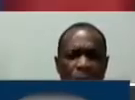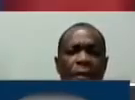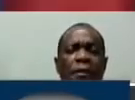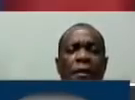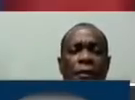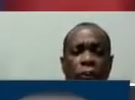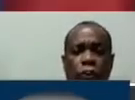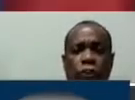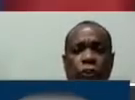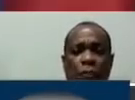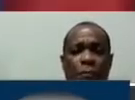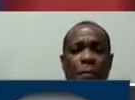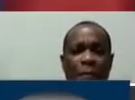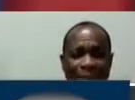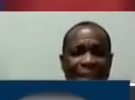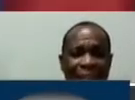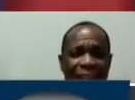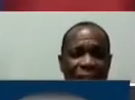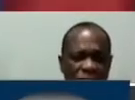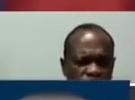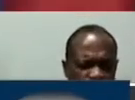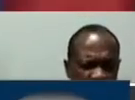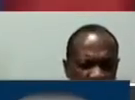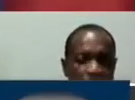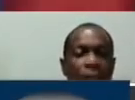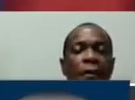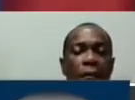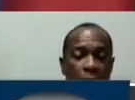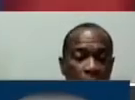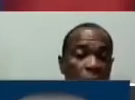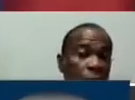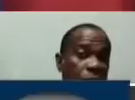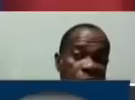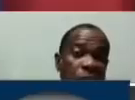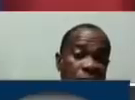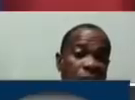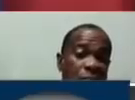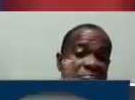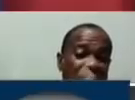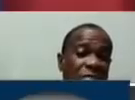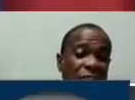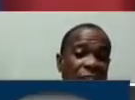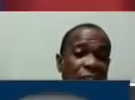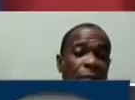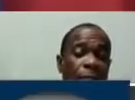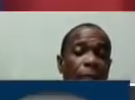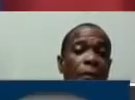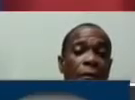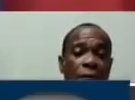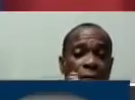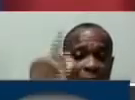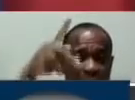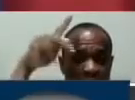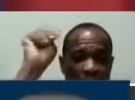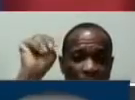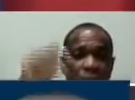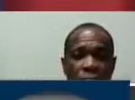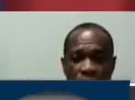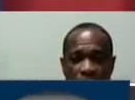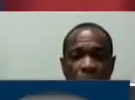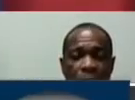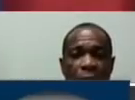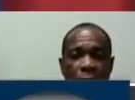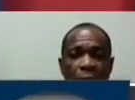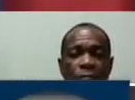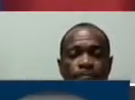Veterinary Public Health. It's a necessary step, as the Prime Minister has said, and a step that we have been putting off from the Ministry of